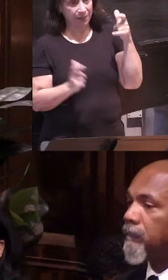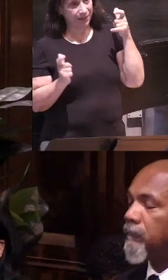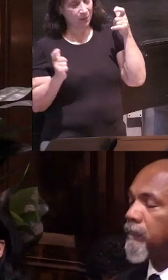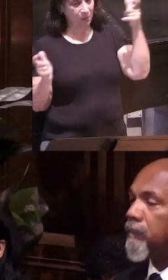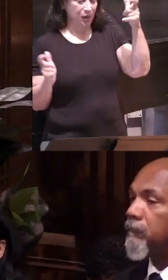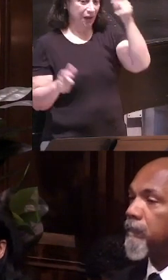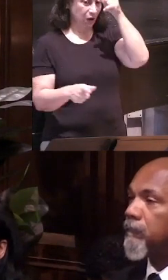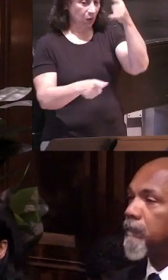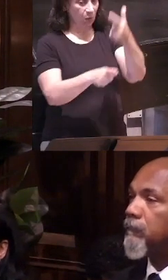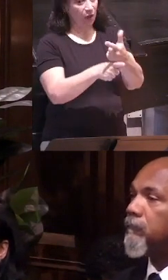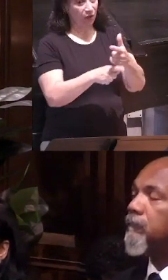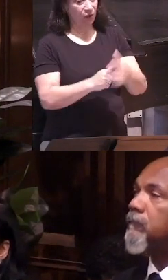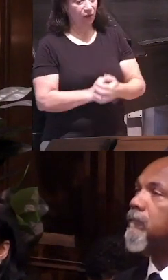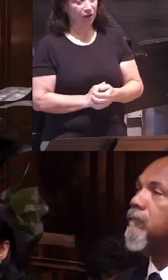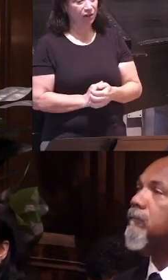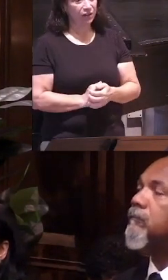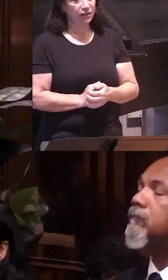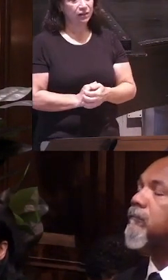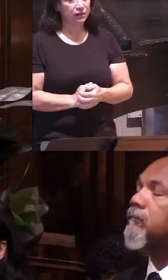big brother.